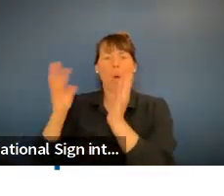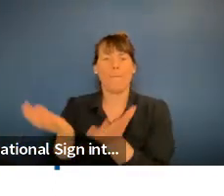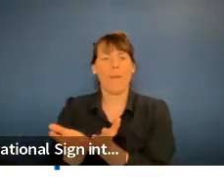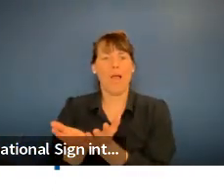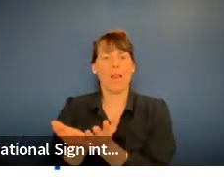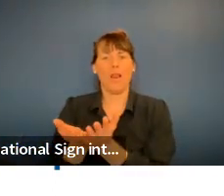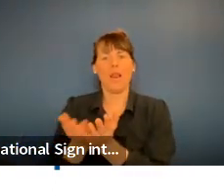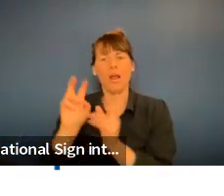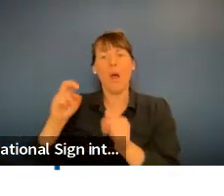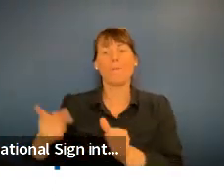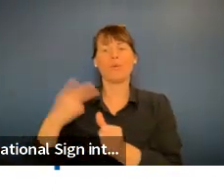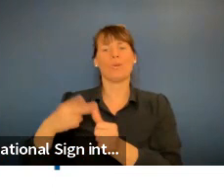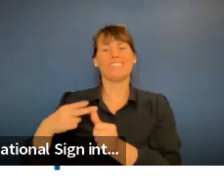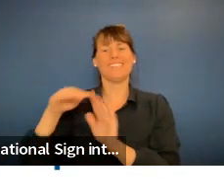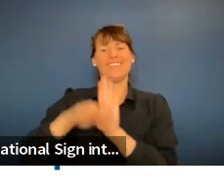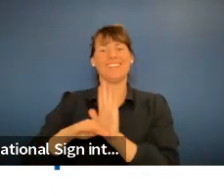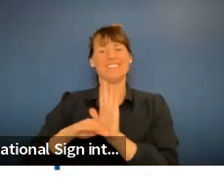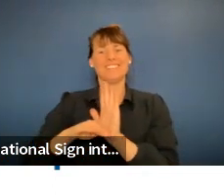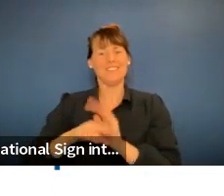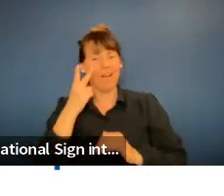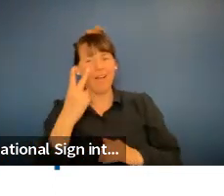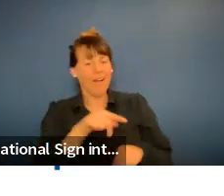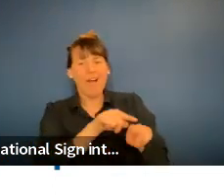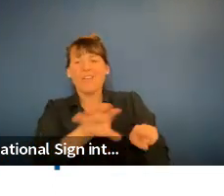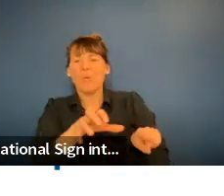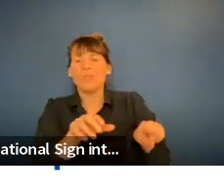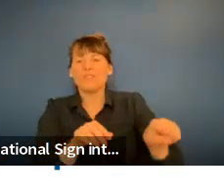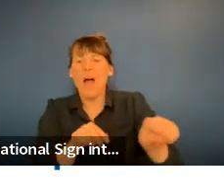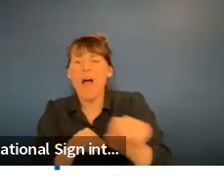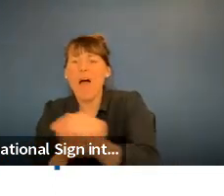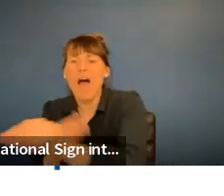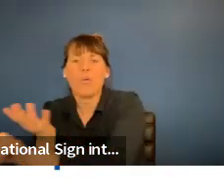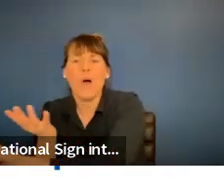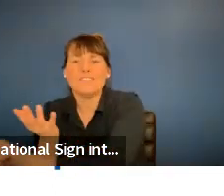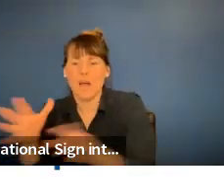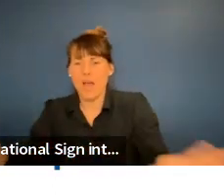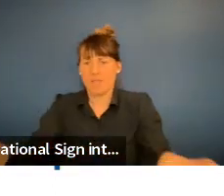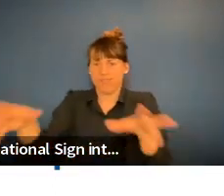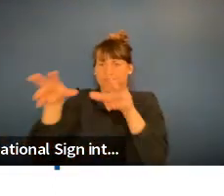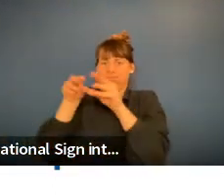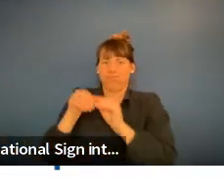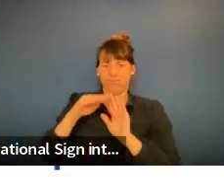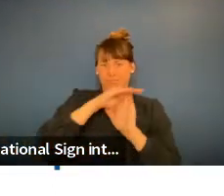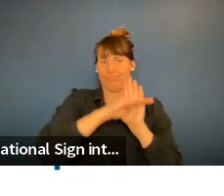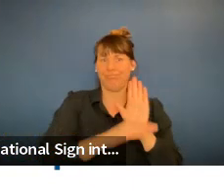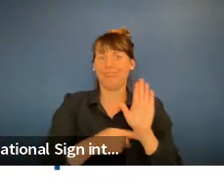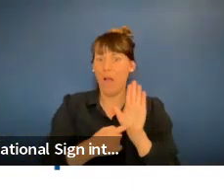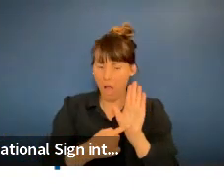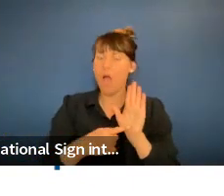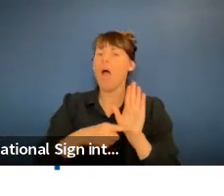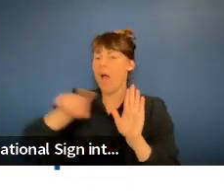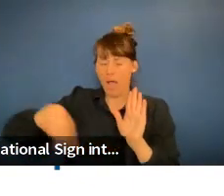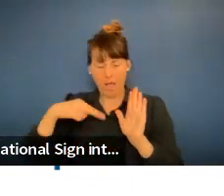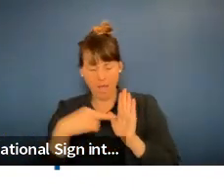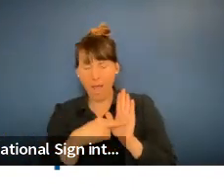the boundaries and how far can we extend those boundaries and have more assistive products in the countries, or which assistive products needs to be